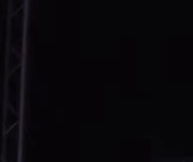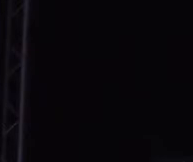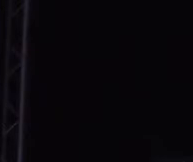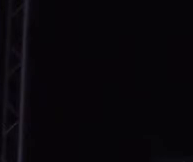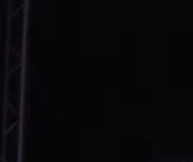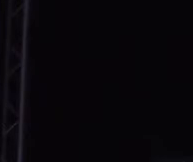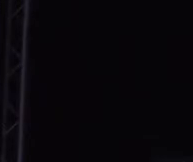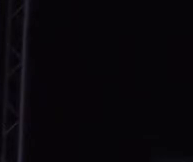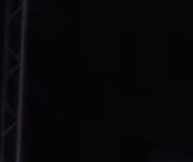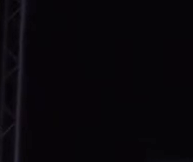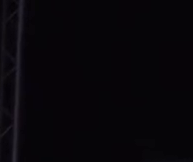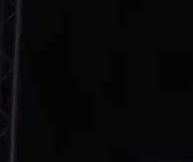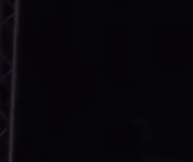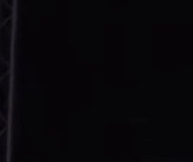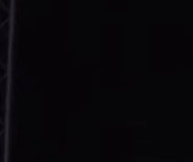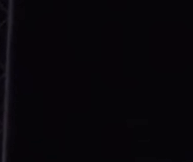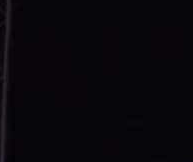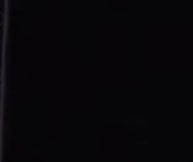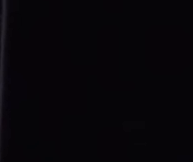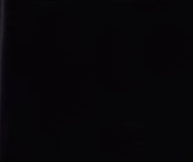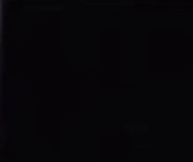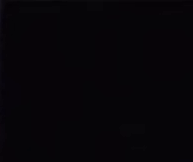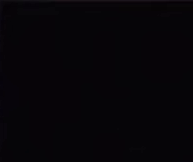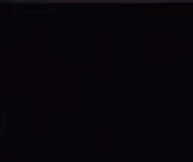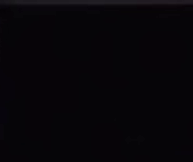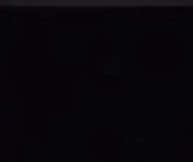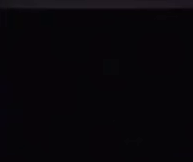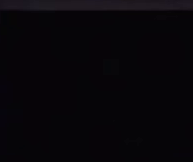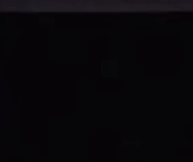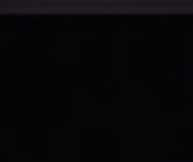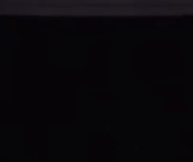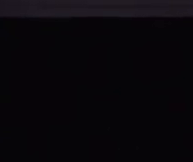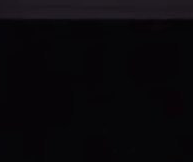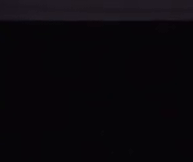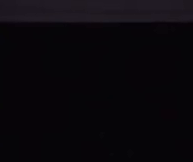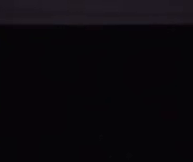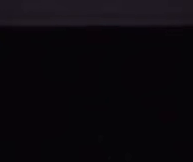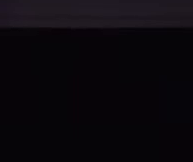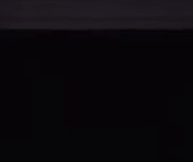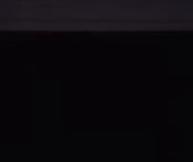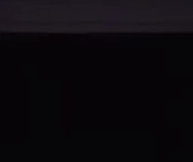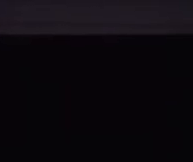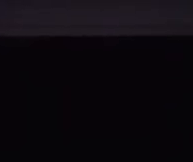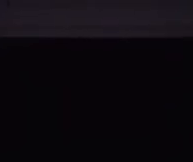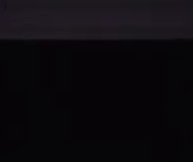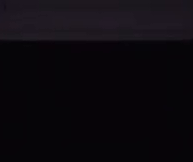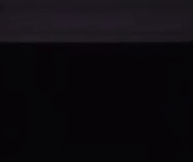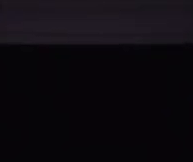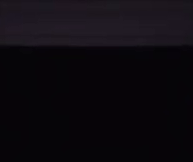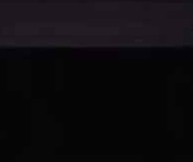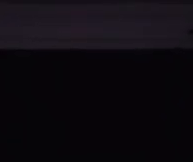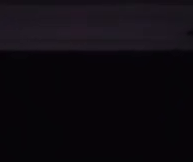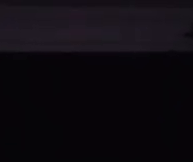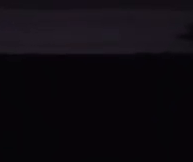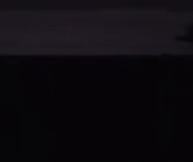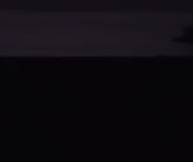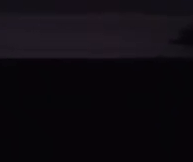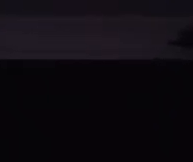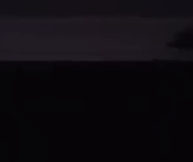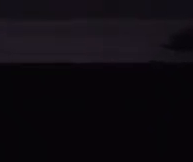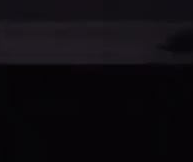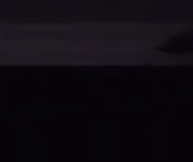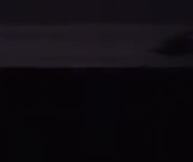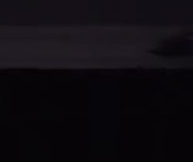who saved my life? No, I'll never be ashamed of the gospel